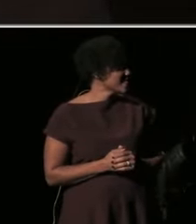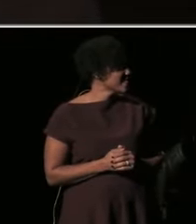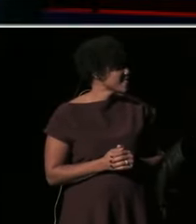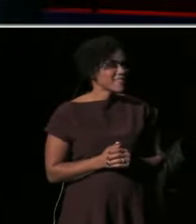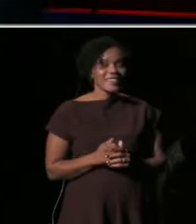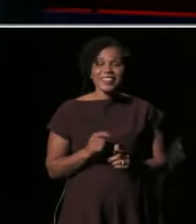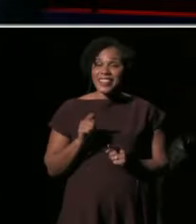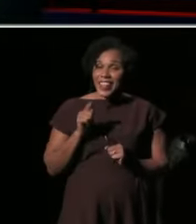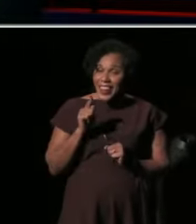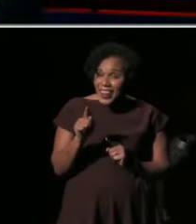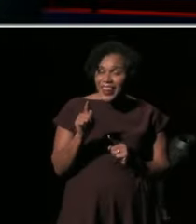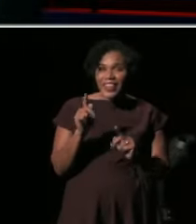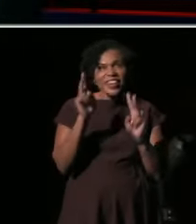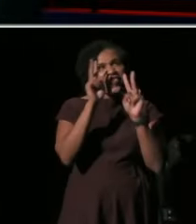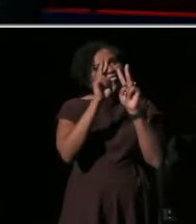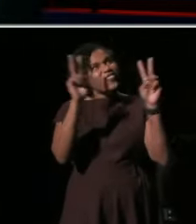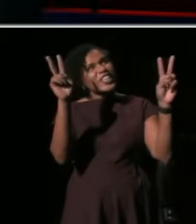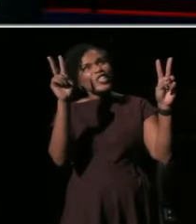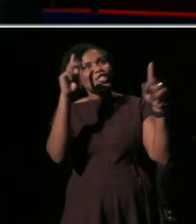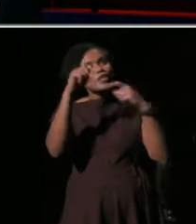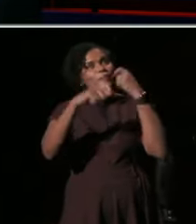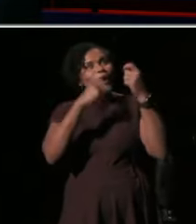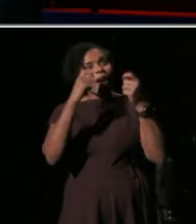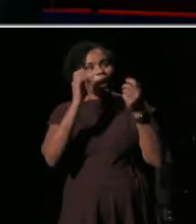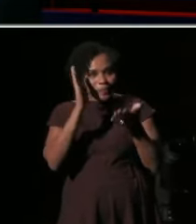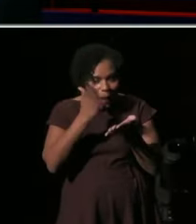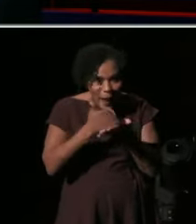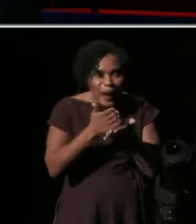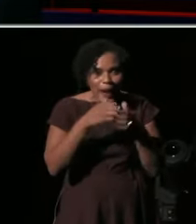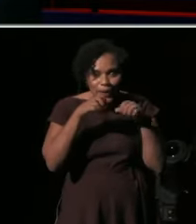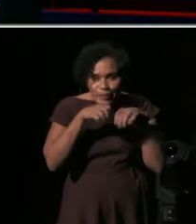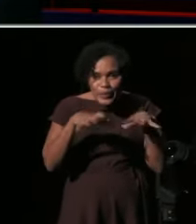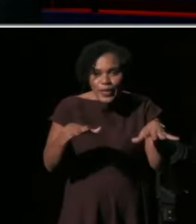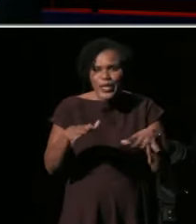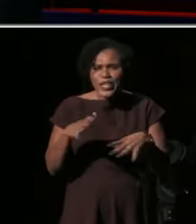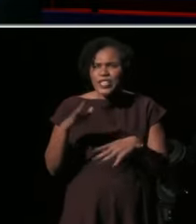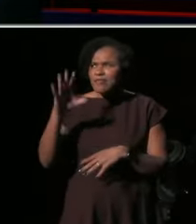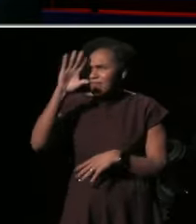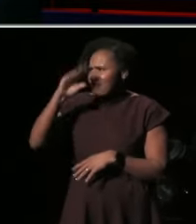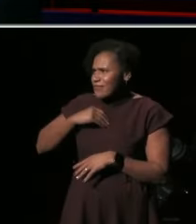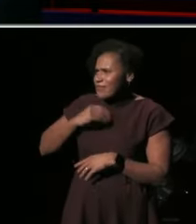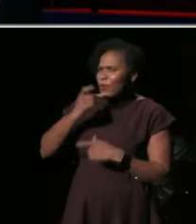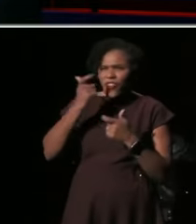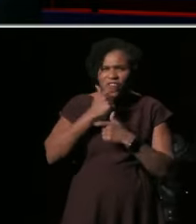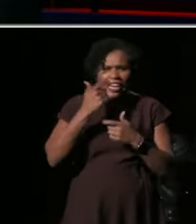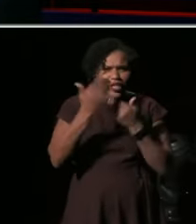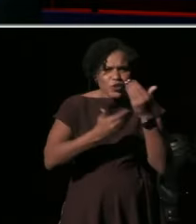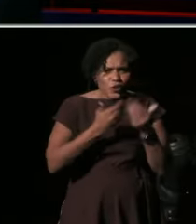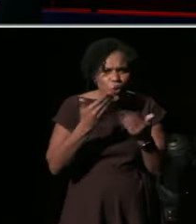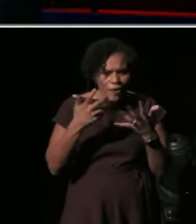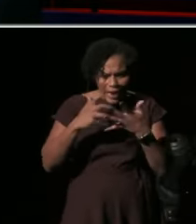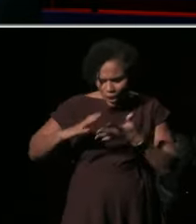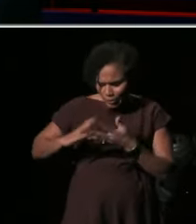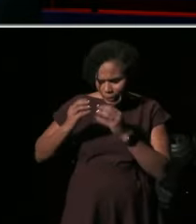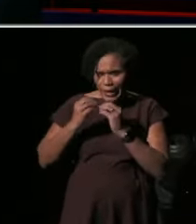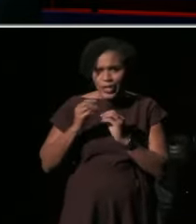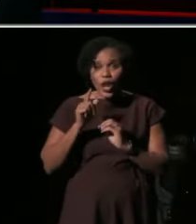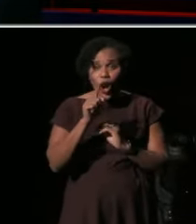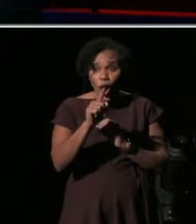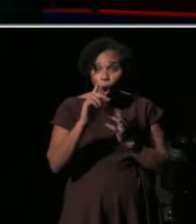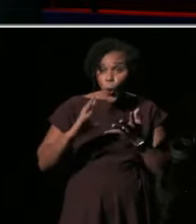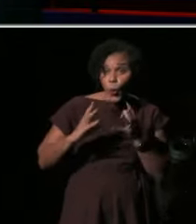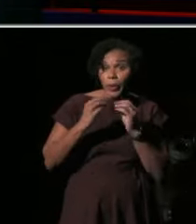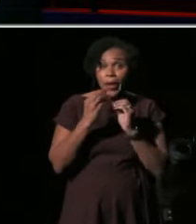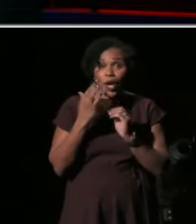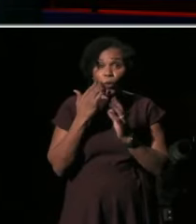brought this vision to life. And we were told to tell a funny story about making it. Well, we made this at the height